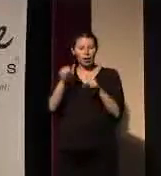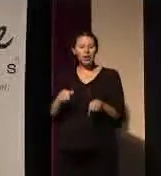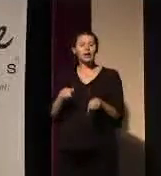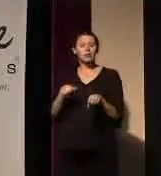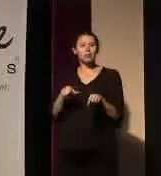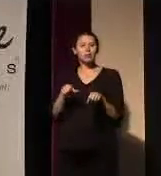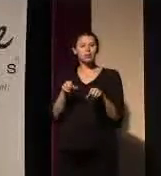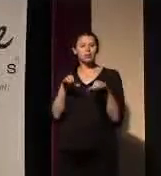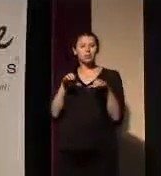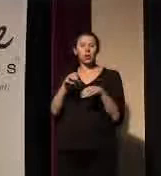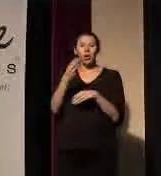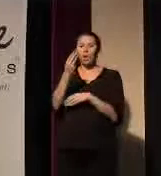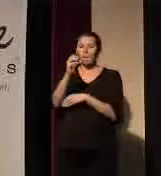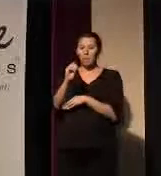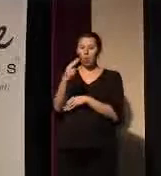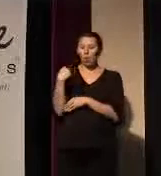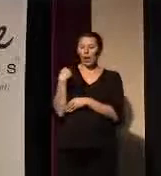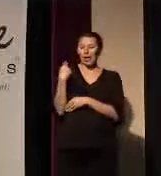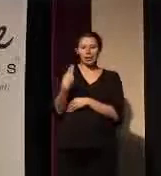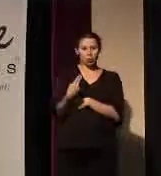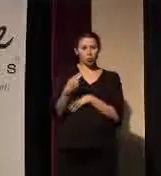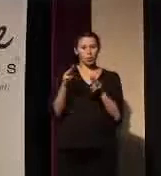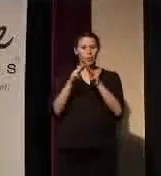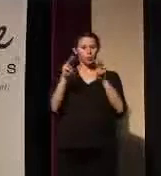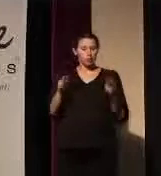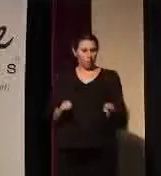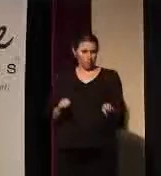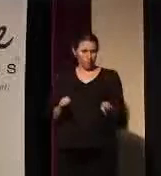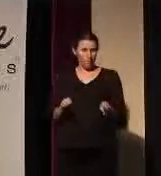the Mo History Museum. That is our handle on Twitter tonight.